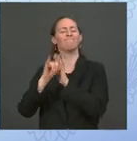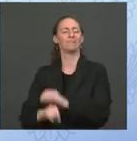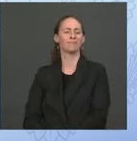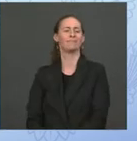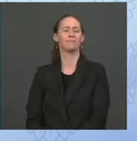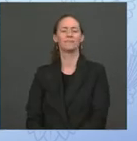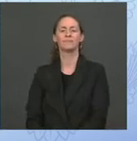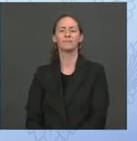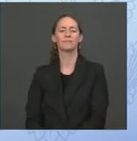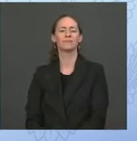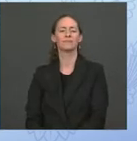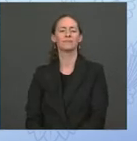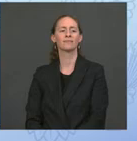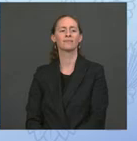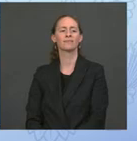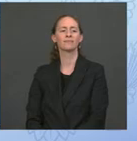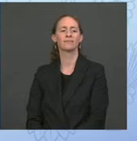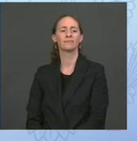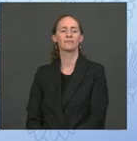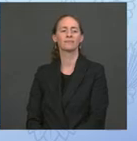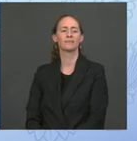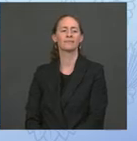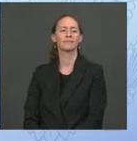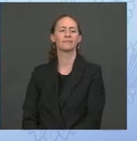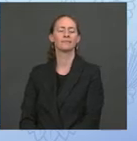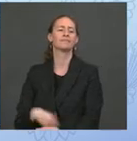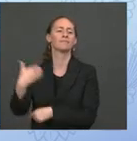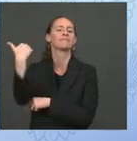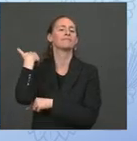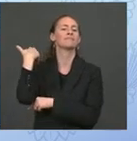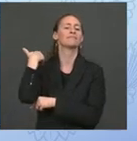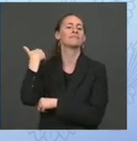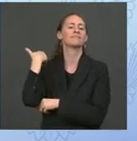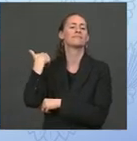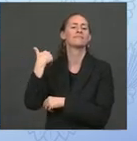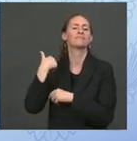I used the line years ago that I still think is relevant in